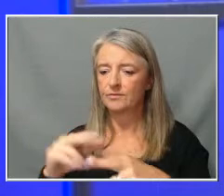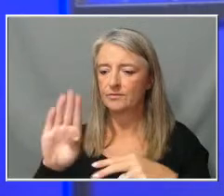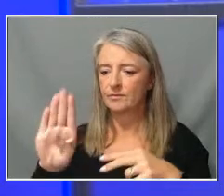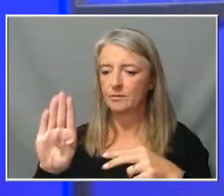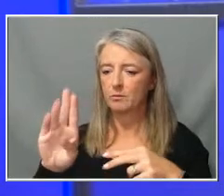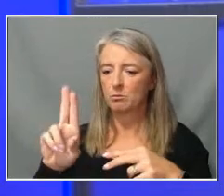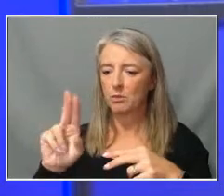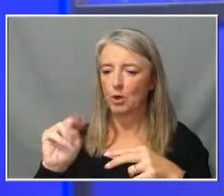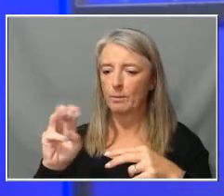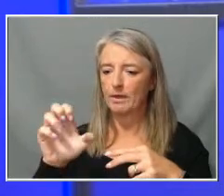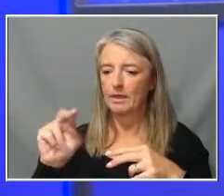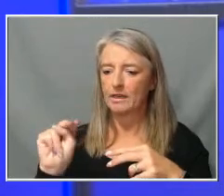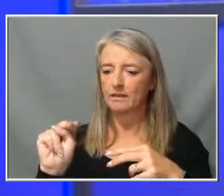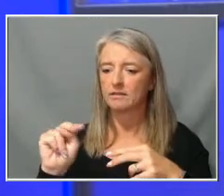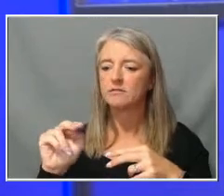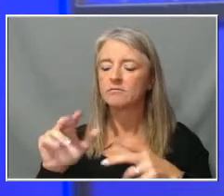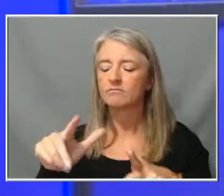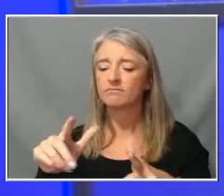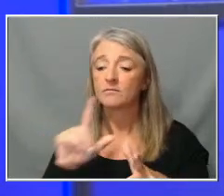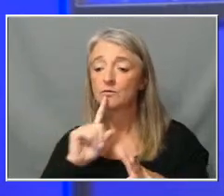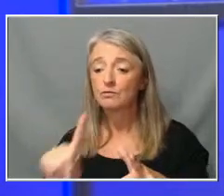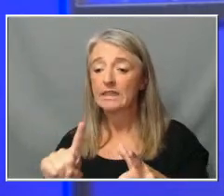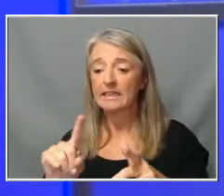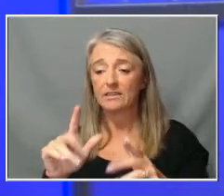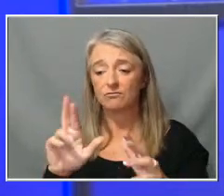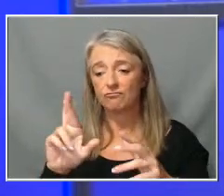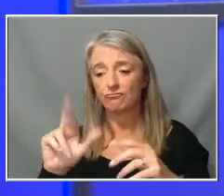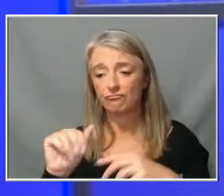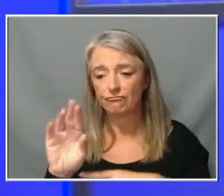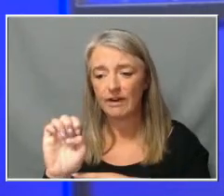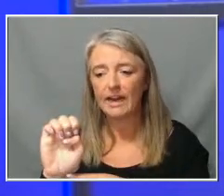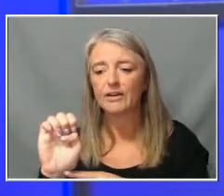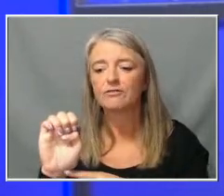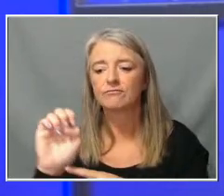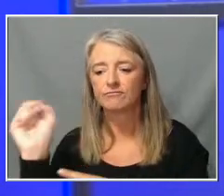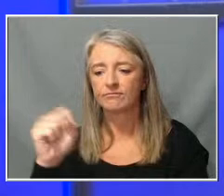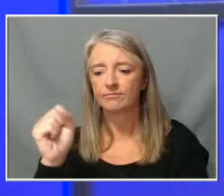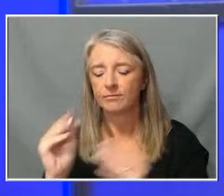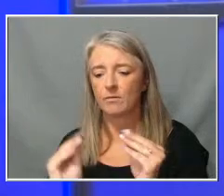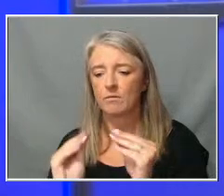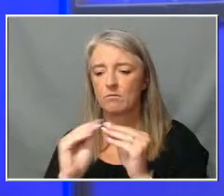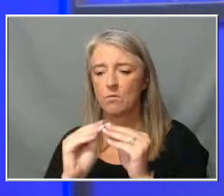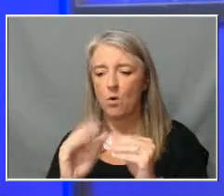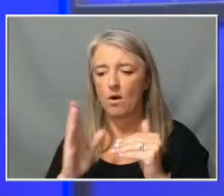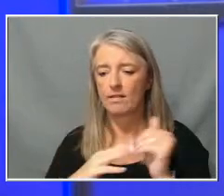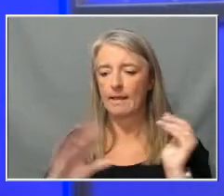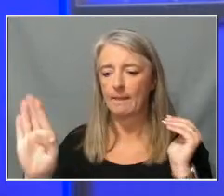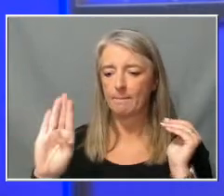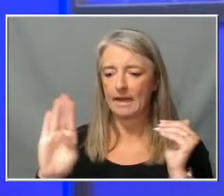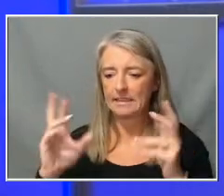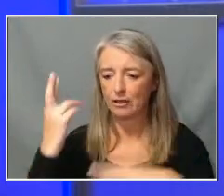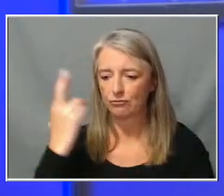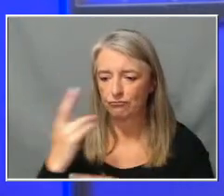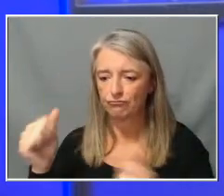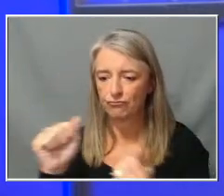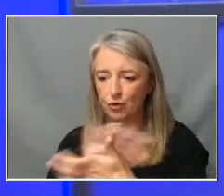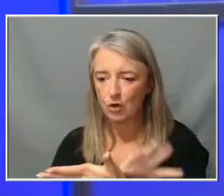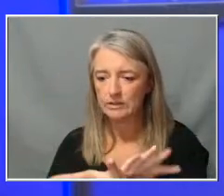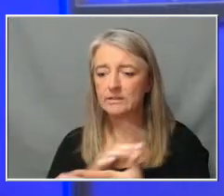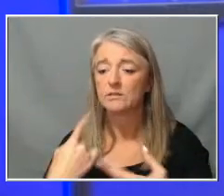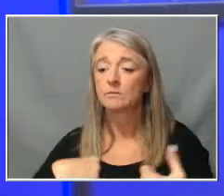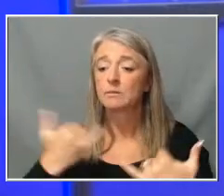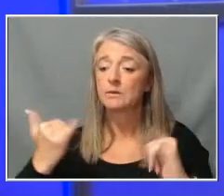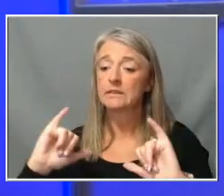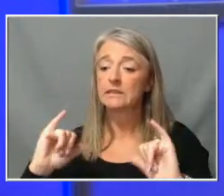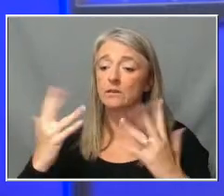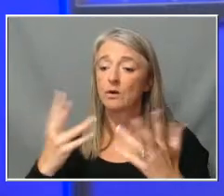But these viruses do seem to be rare. Much more rare than the bacterial causes, but we still want to